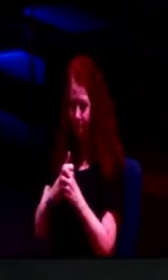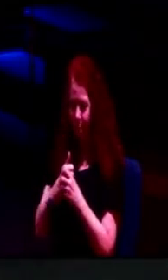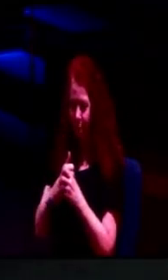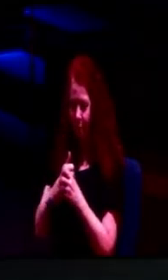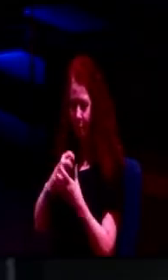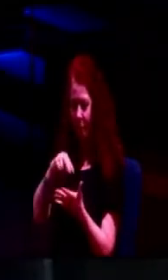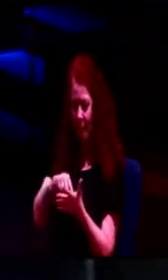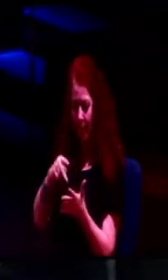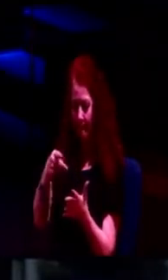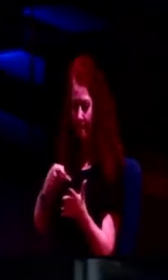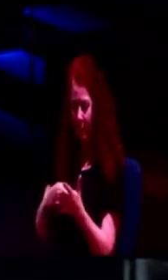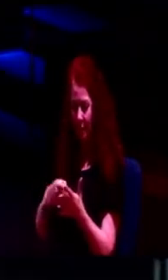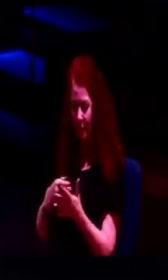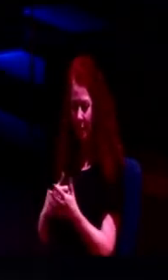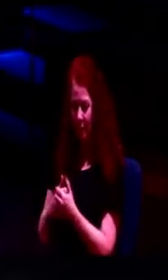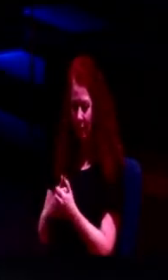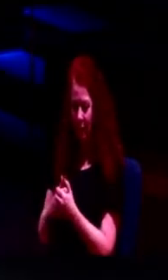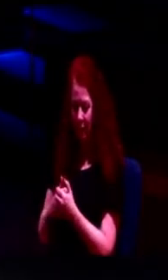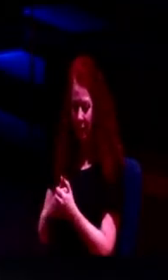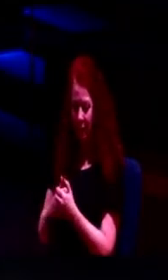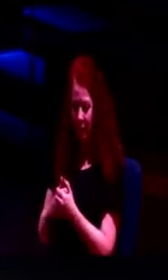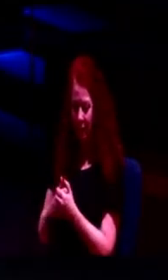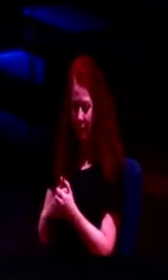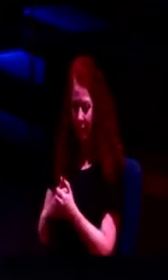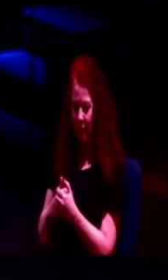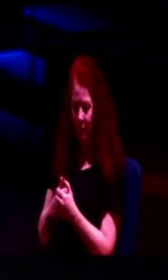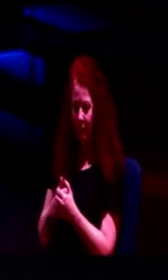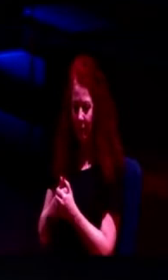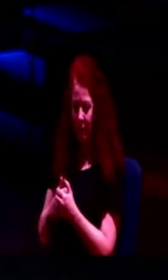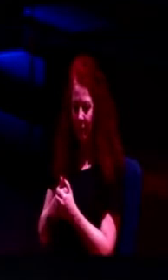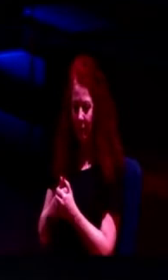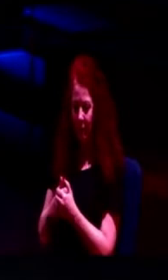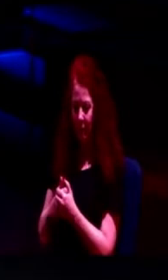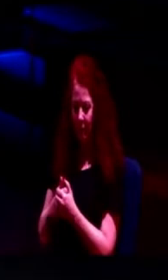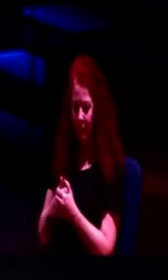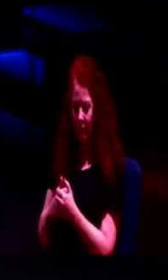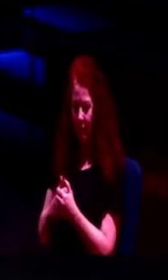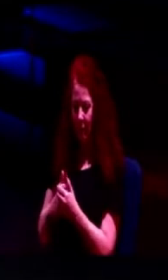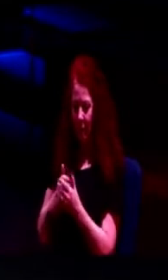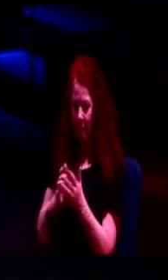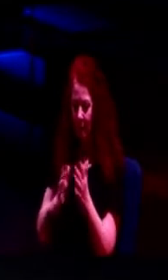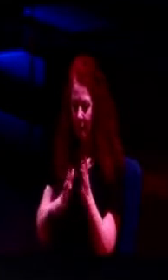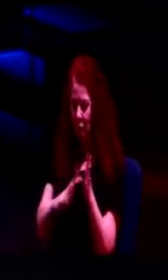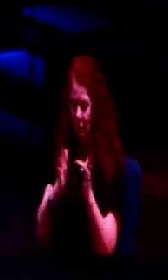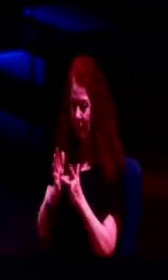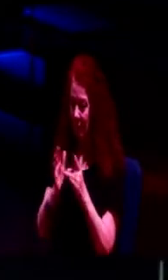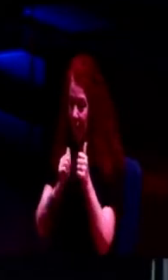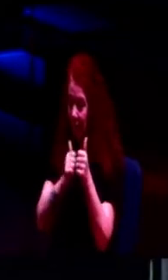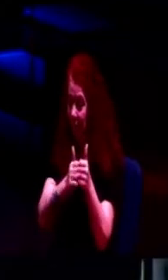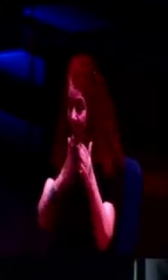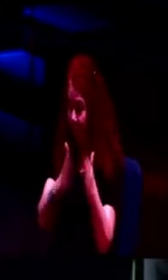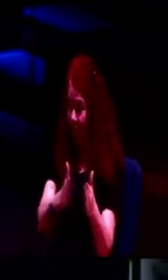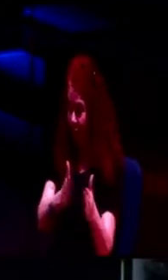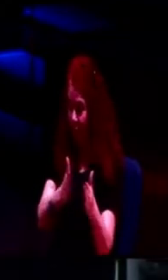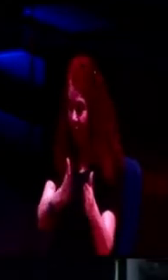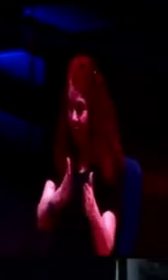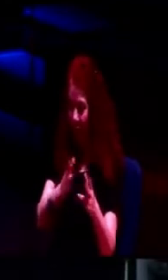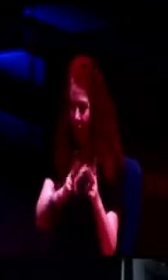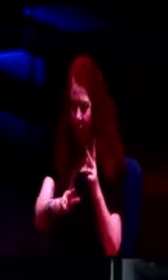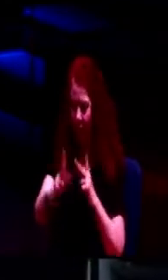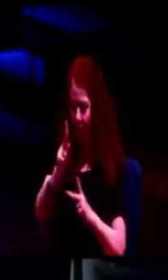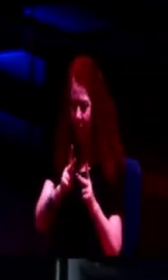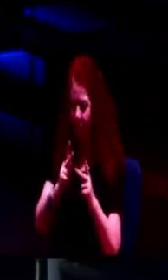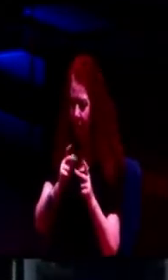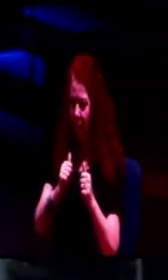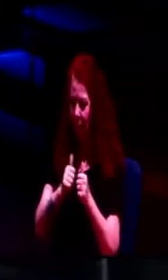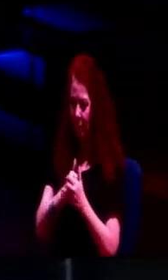defined, it was a political term described to describe people who followed Jesus. They were called, people who followed